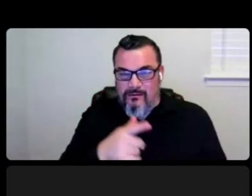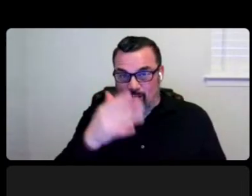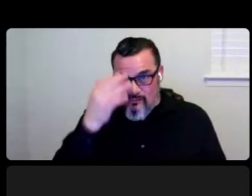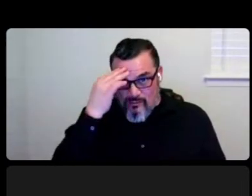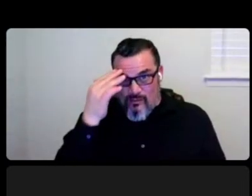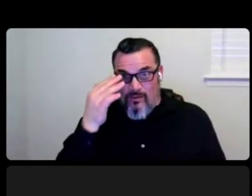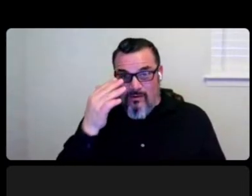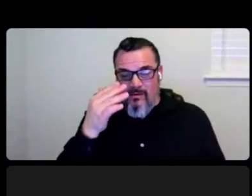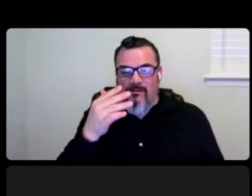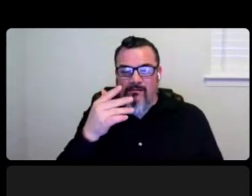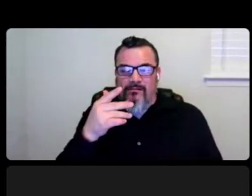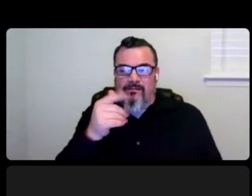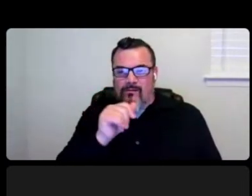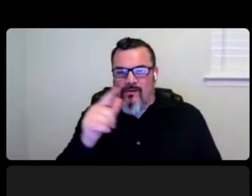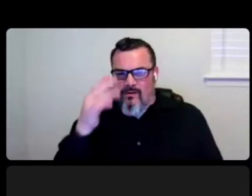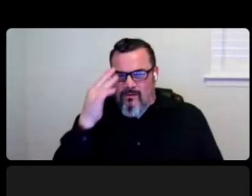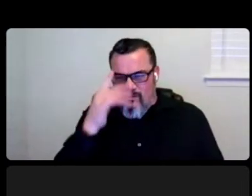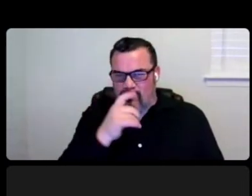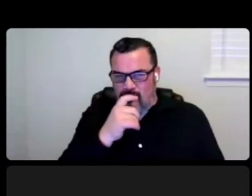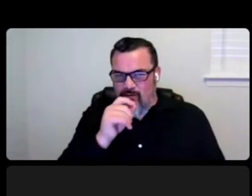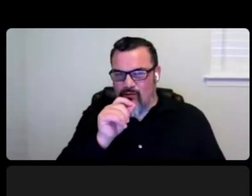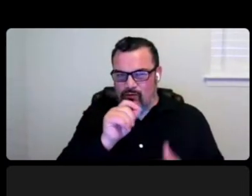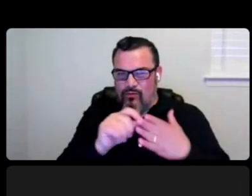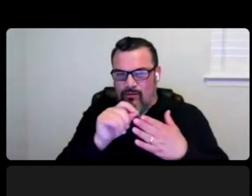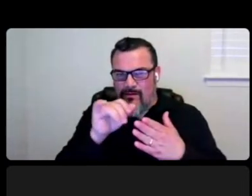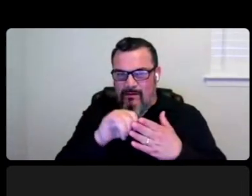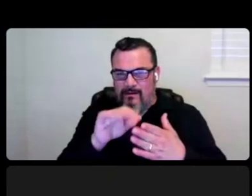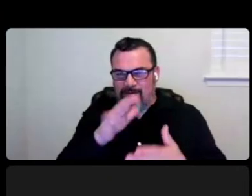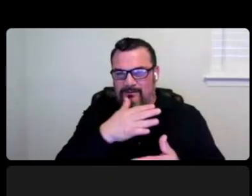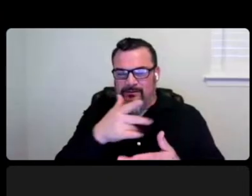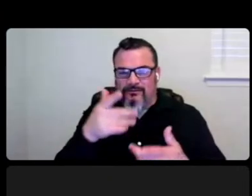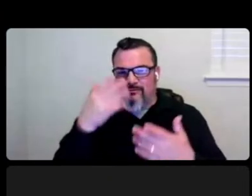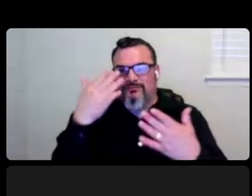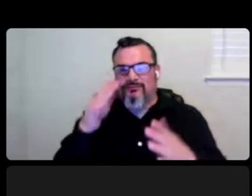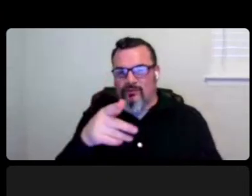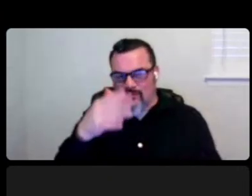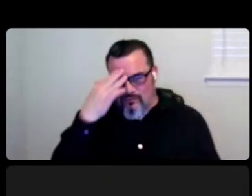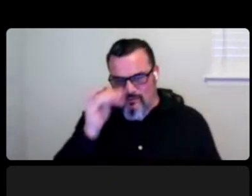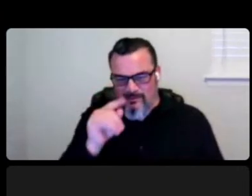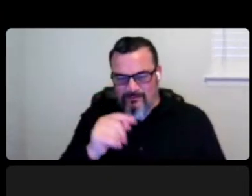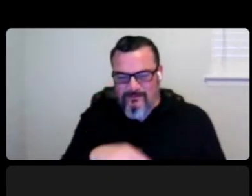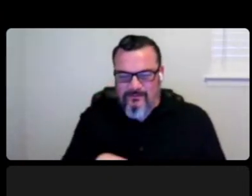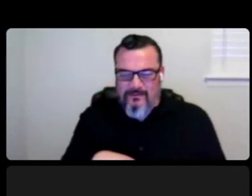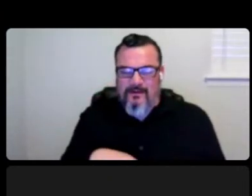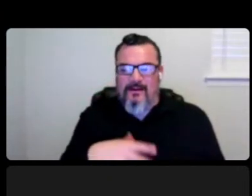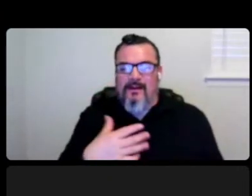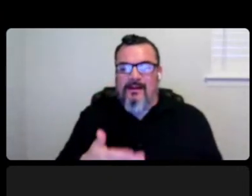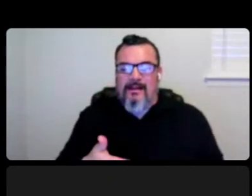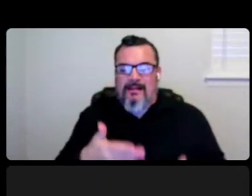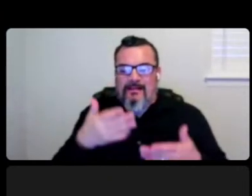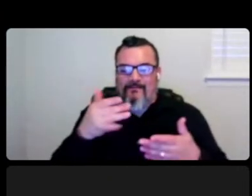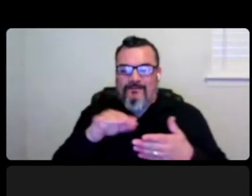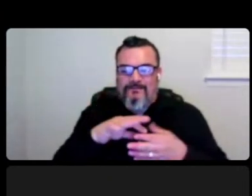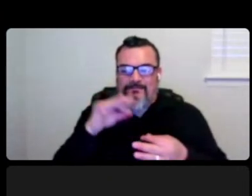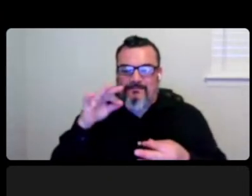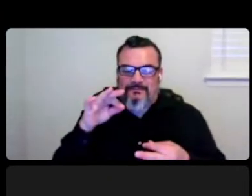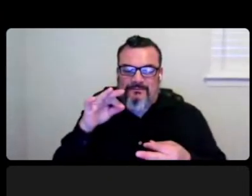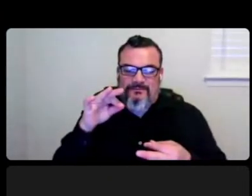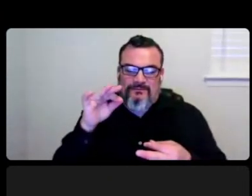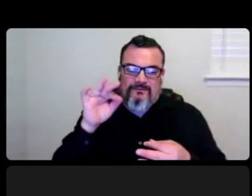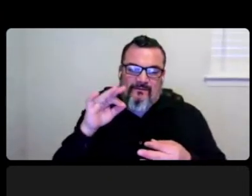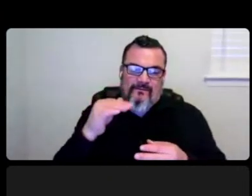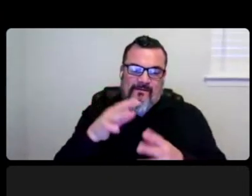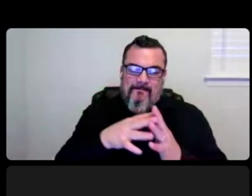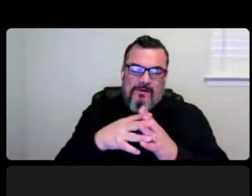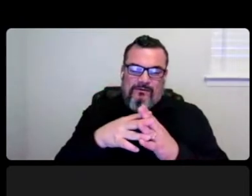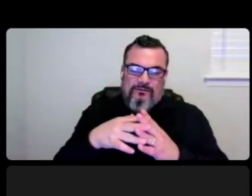end. You all know who wrote that song. You just don't know you know it. To lift the spirits of America's troops and their